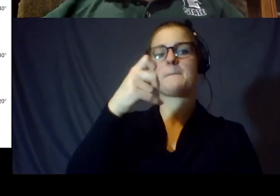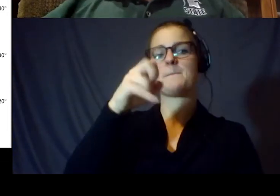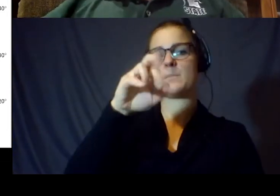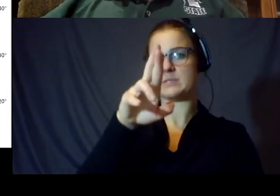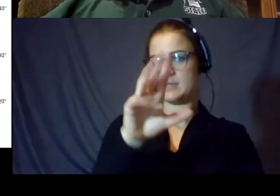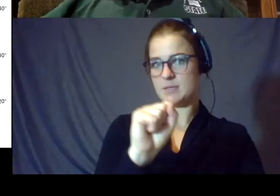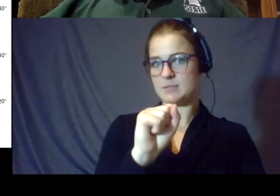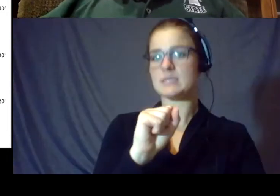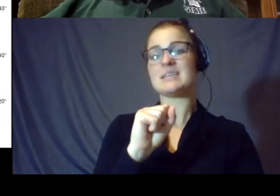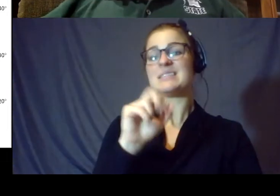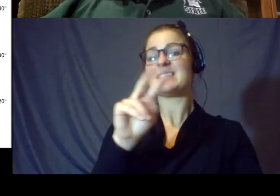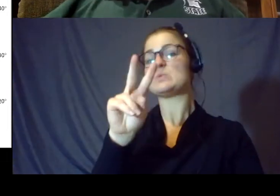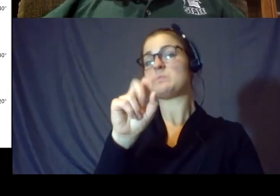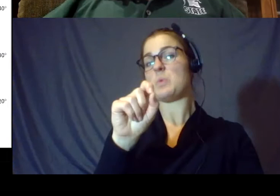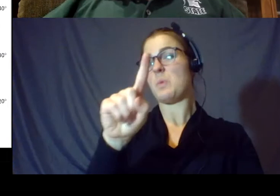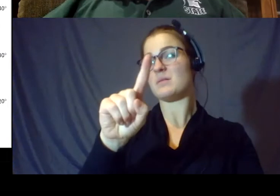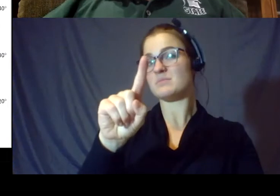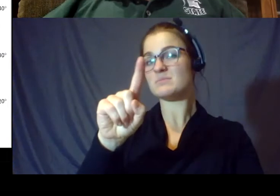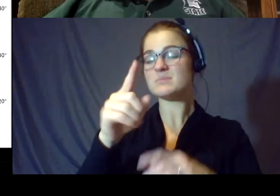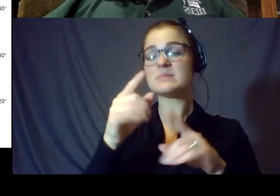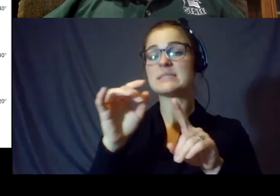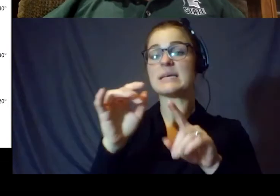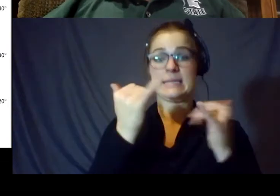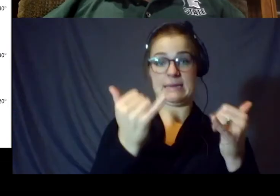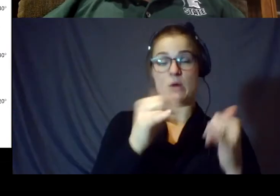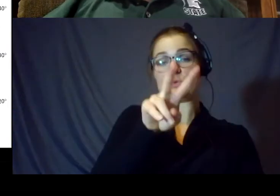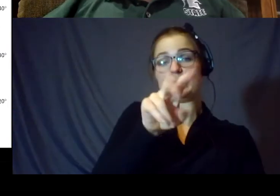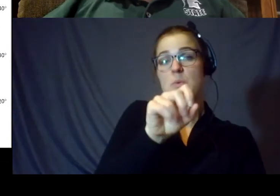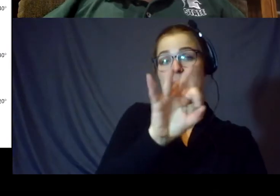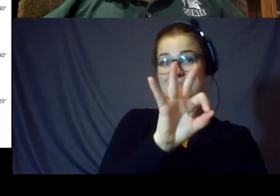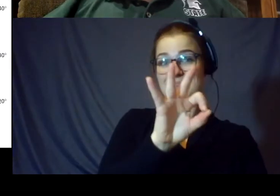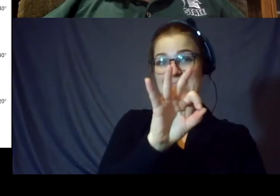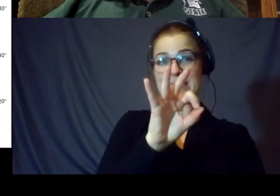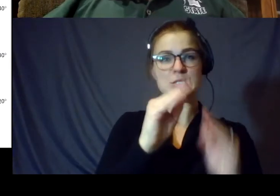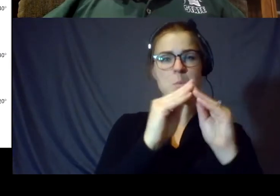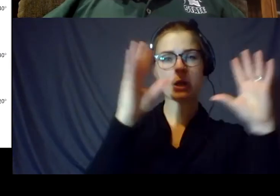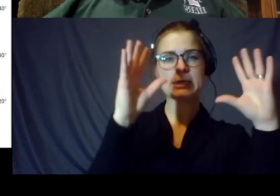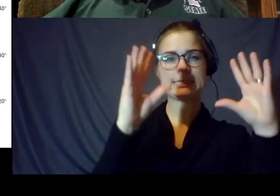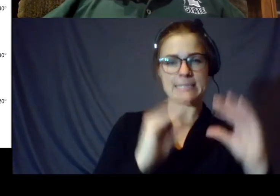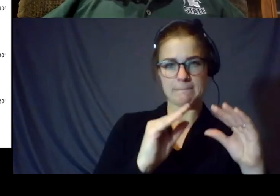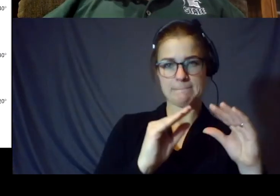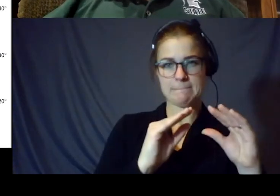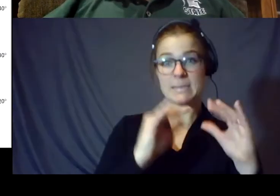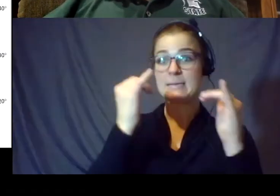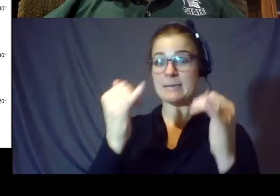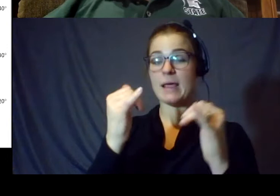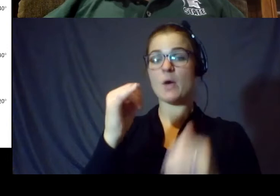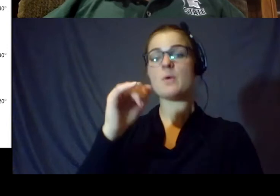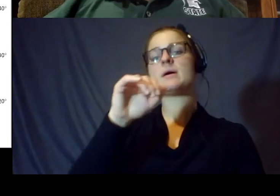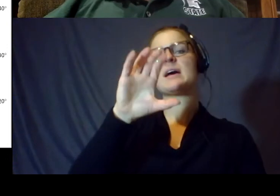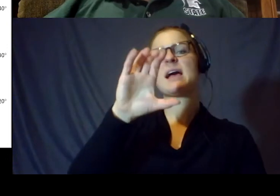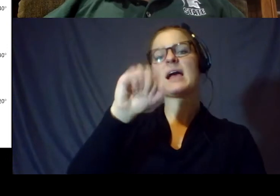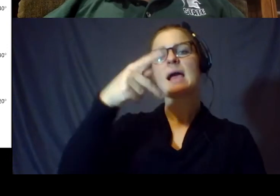fact. This star here is 2.9, so it's much dimmer. And this one here, Kappa,